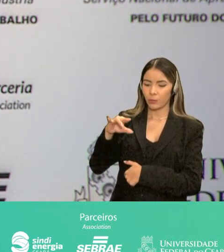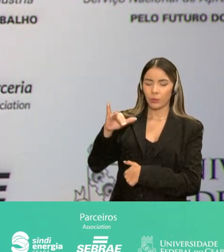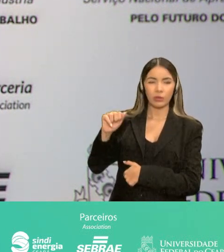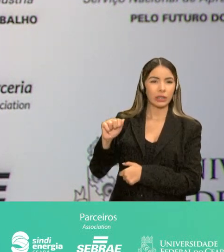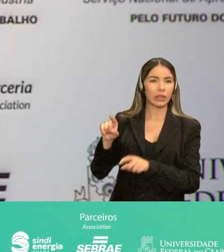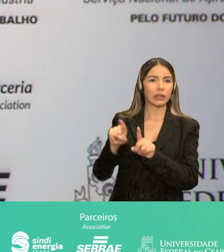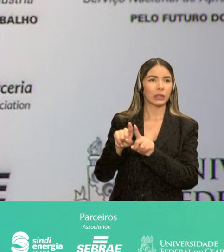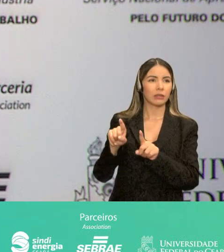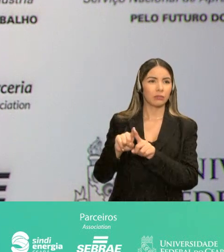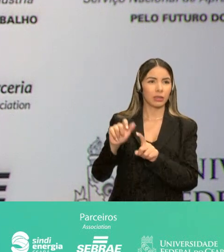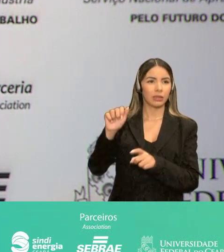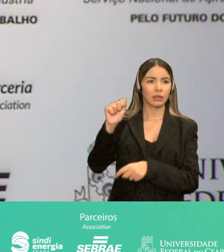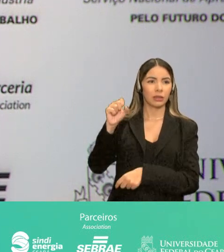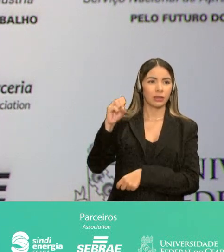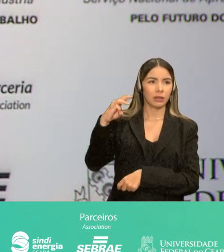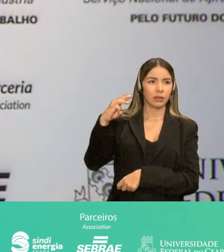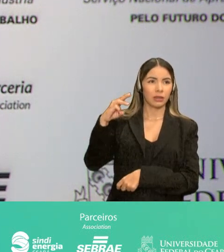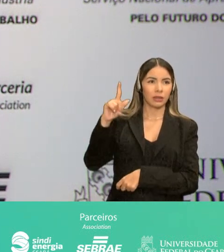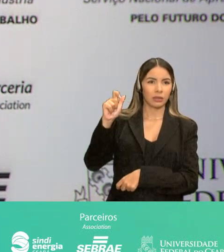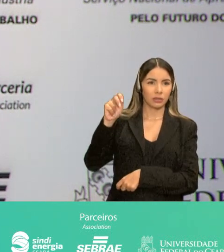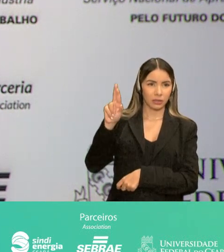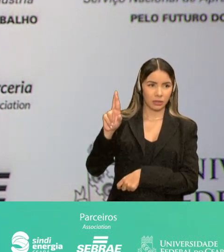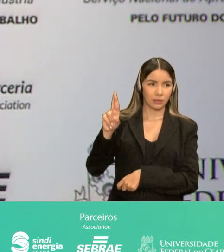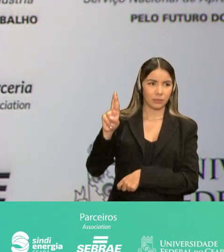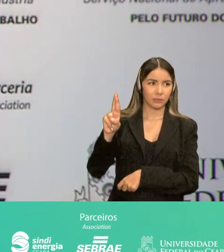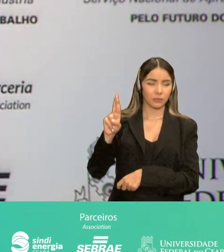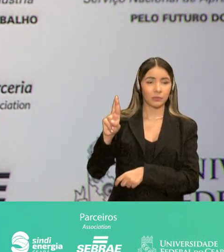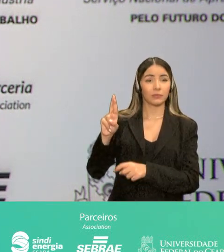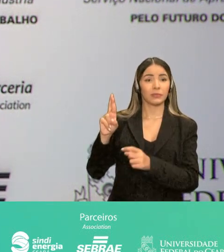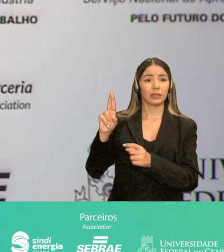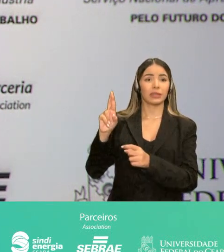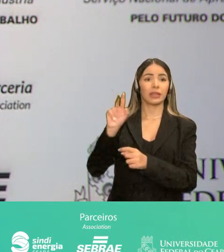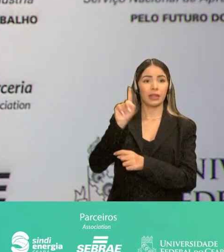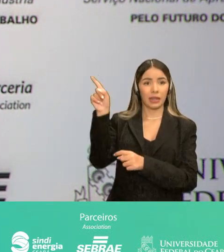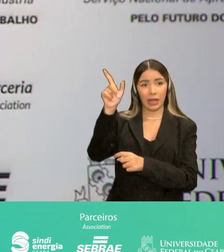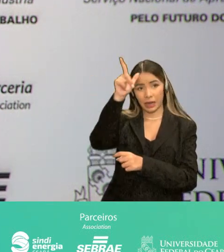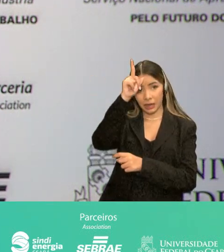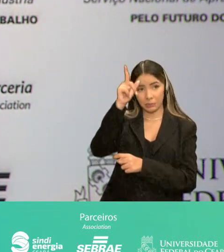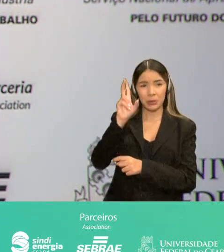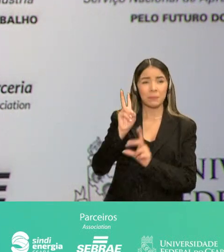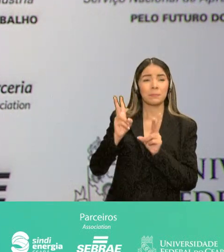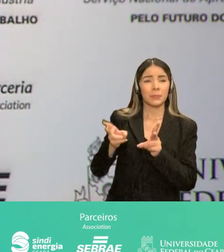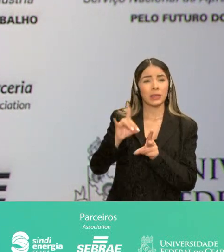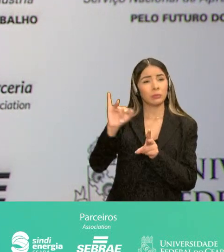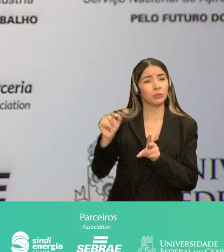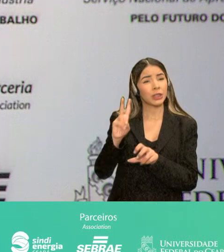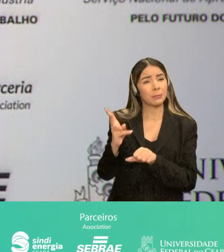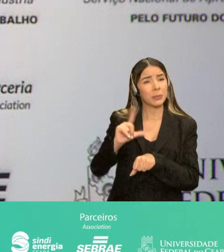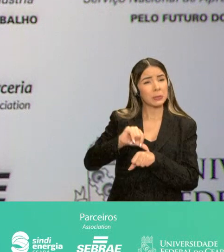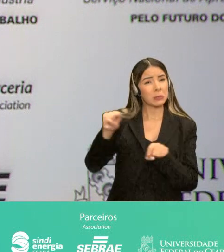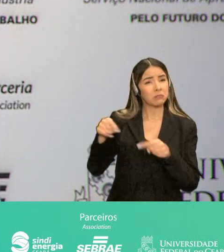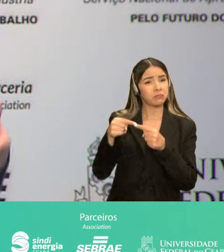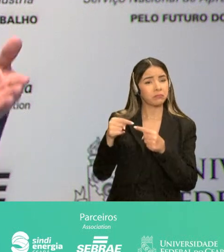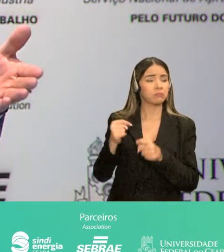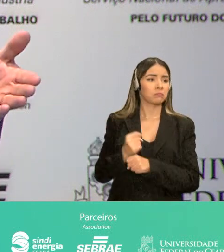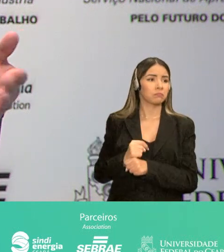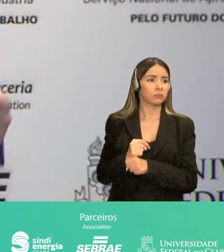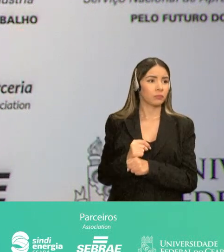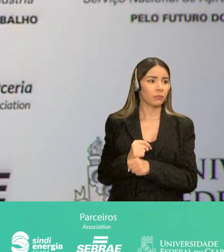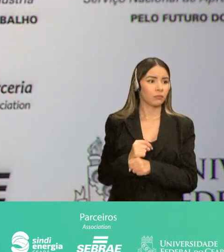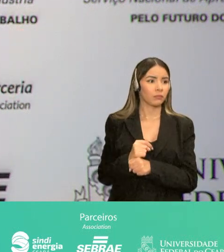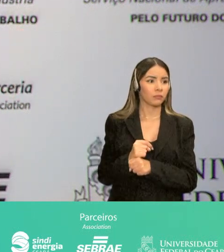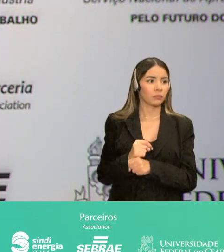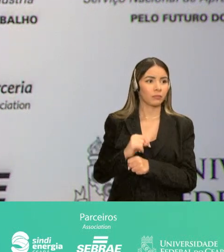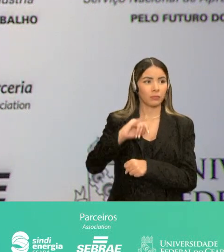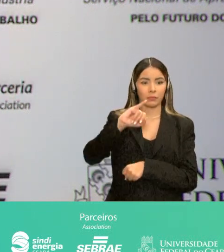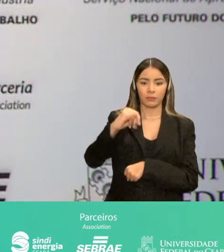da with HK, né, me, da Monica, and Ansga campanha, from HK, no mesmo dia, no in the mesmo same horário day, the same time que o